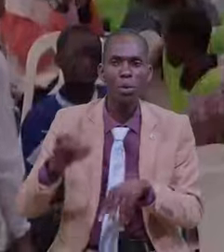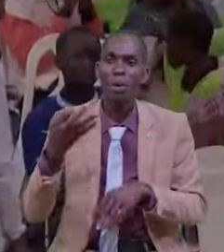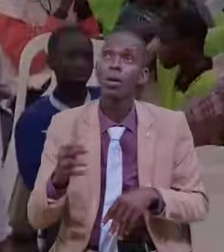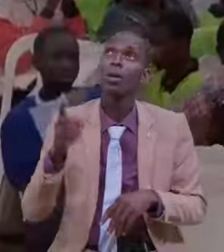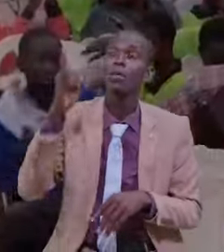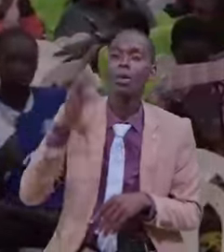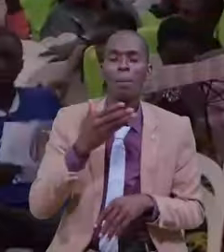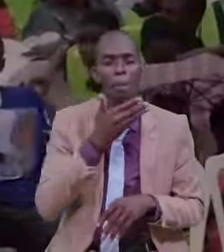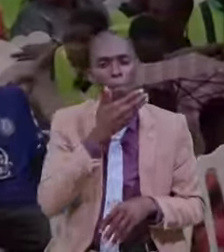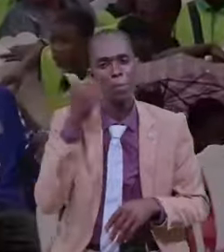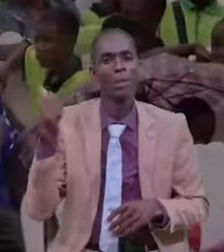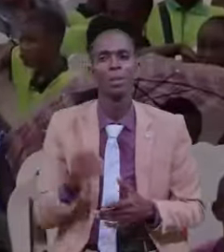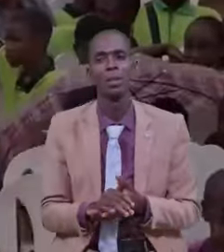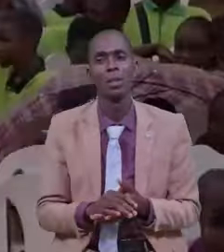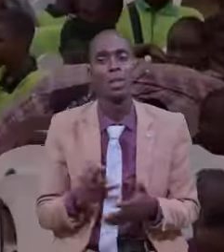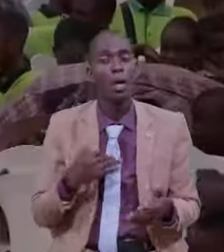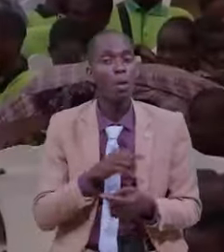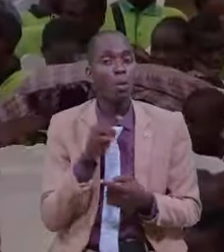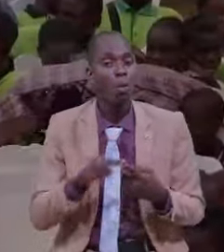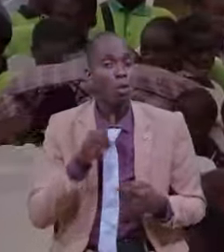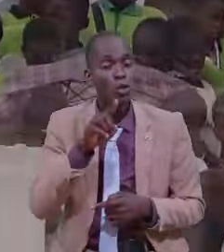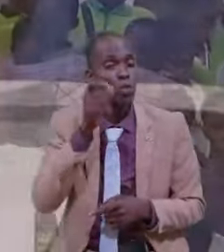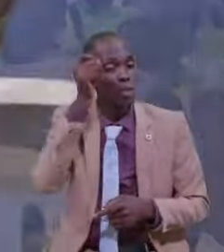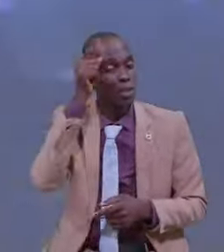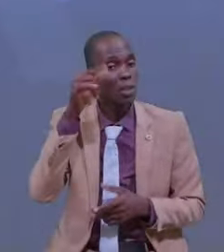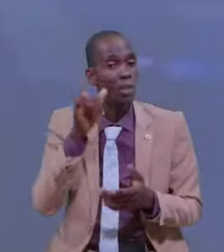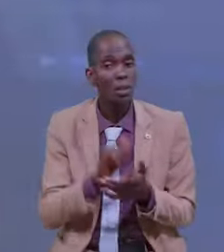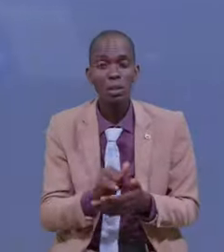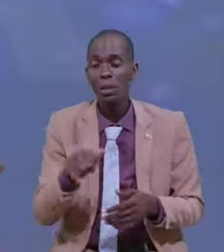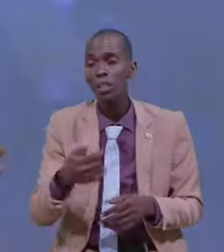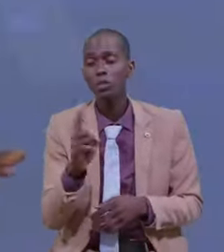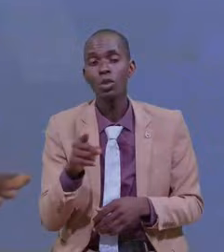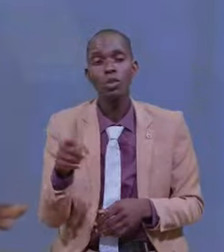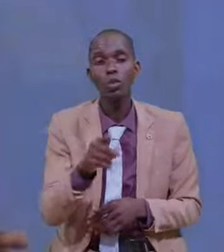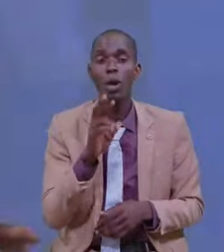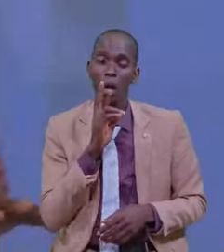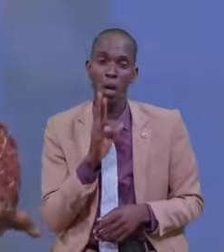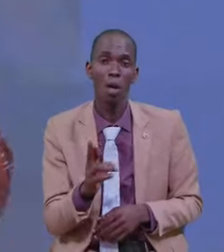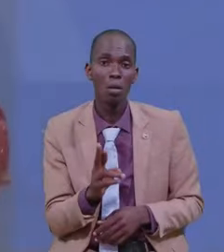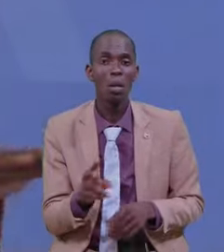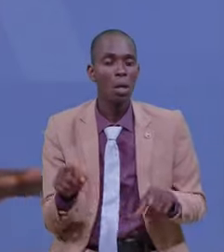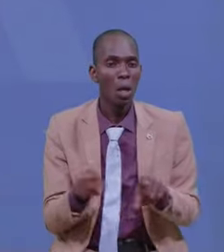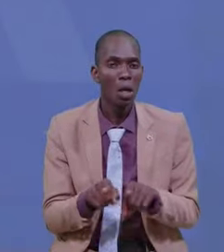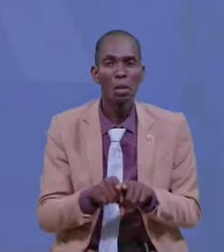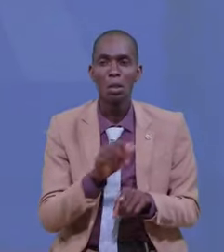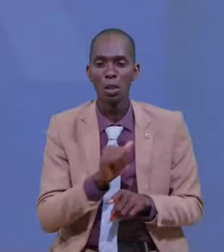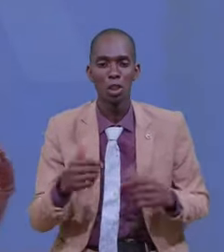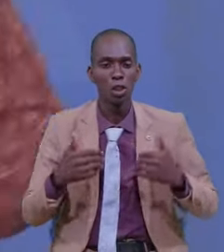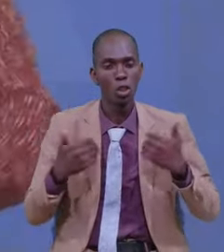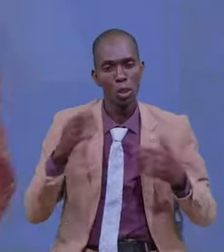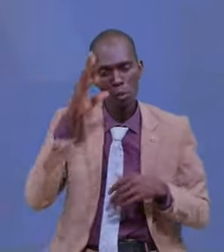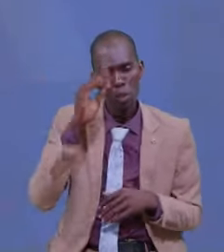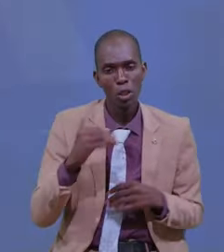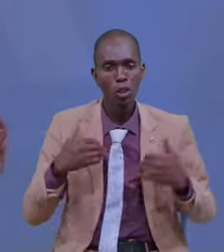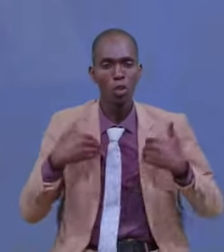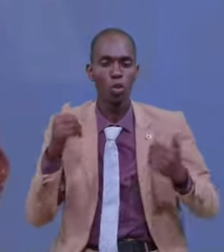better. And when you understand that, anywhere you are, even as a young man, as a young woman, and